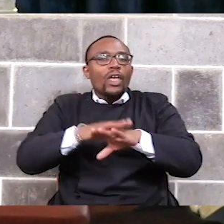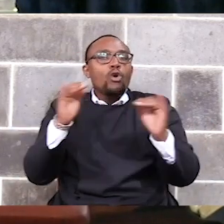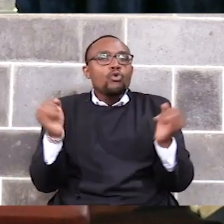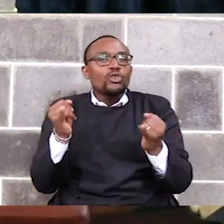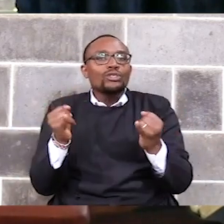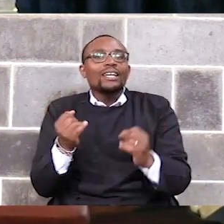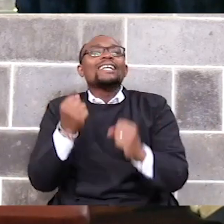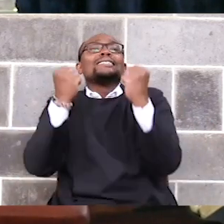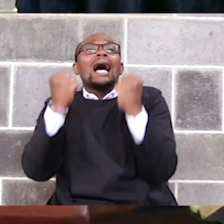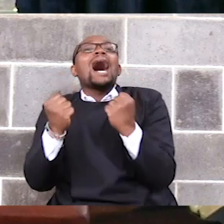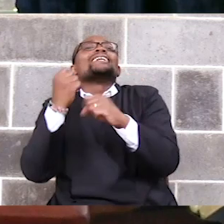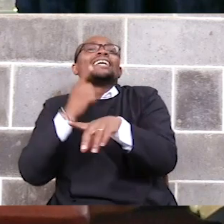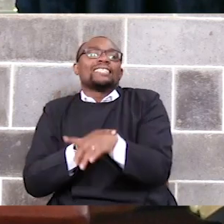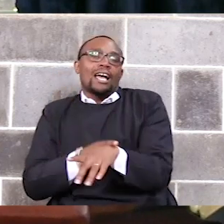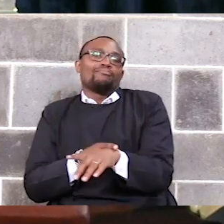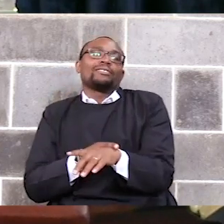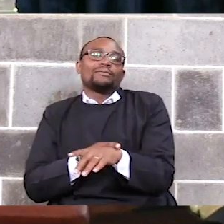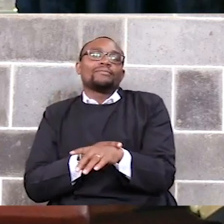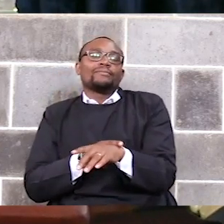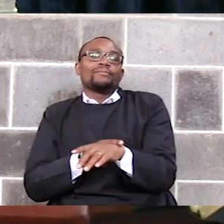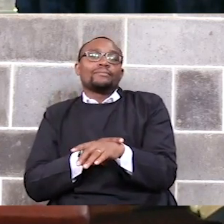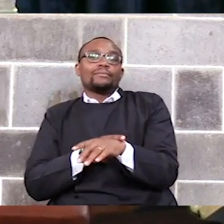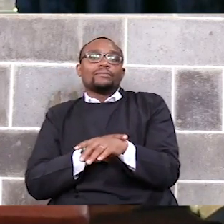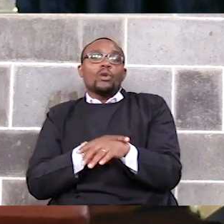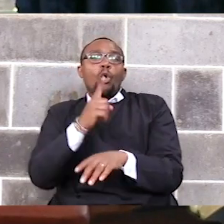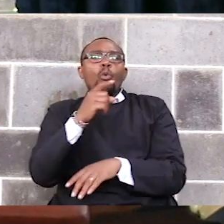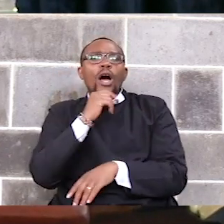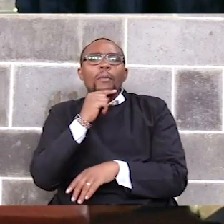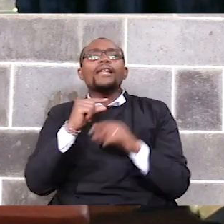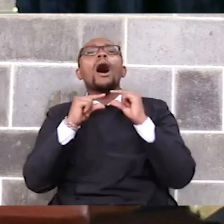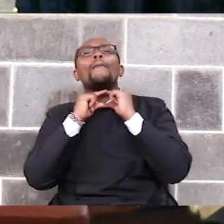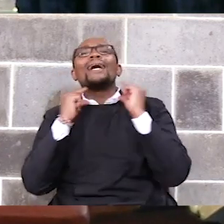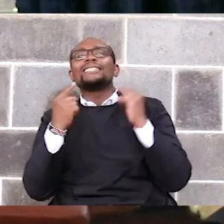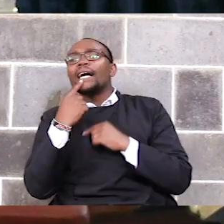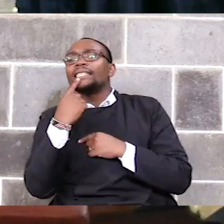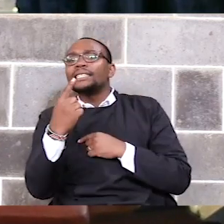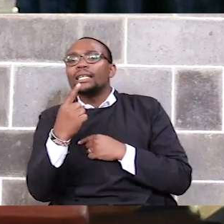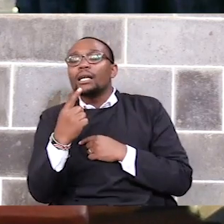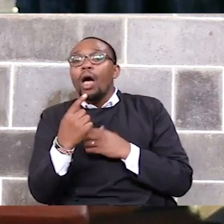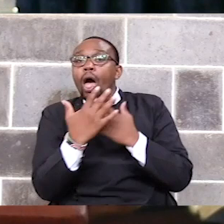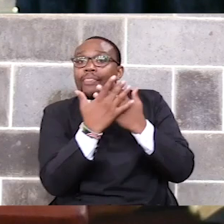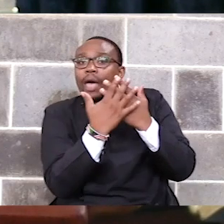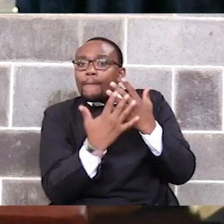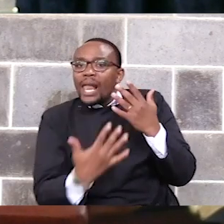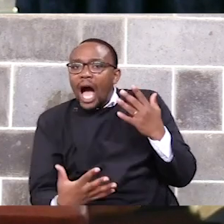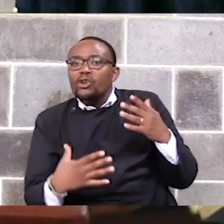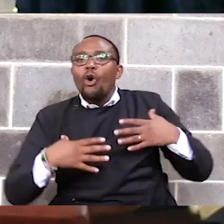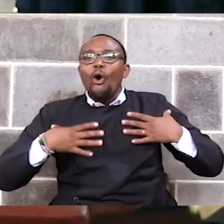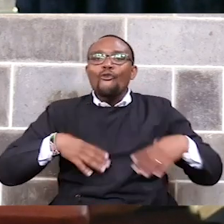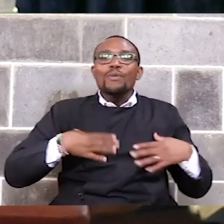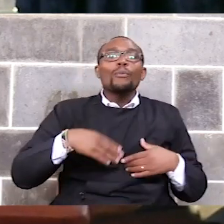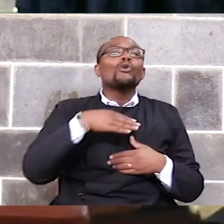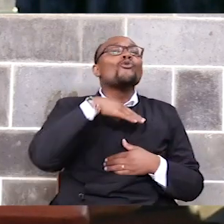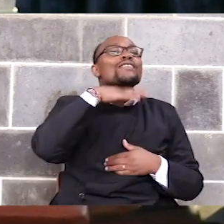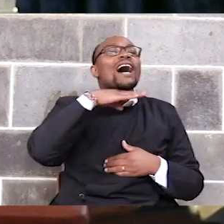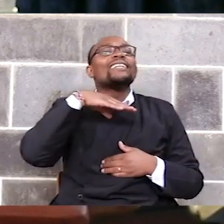times. Tertullian, a church father, said and wrote that the blood of the martyrs was the seed